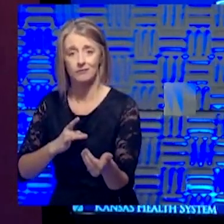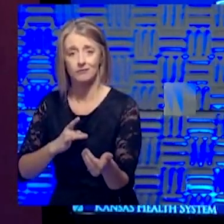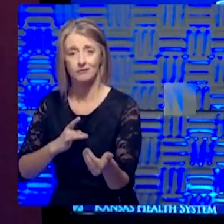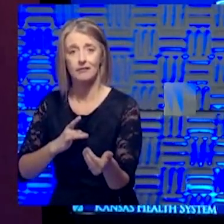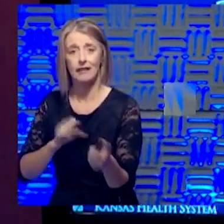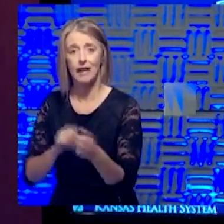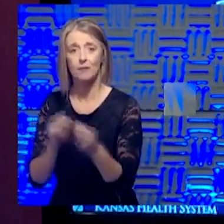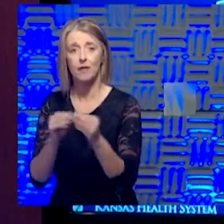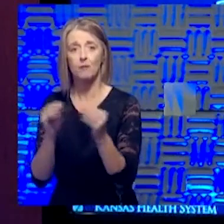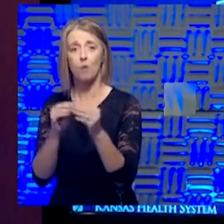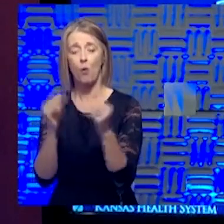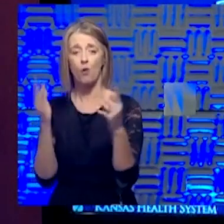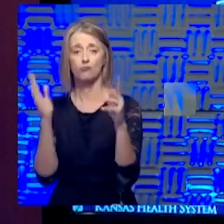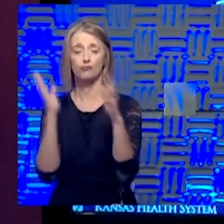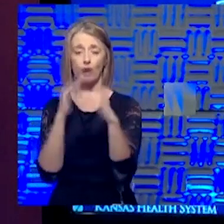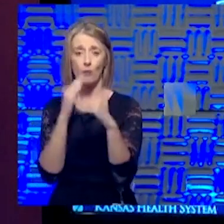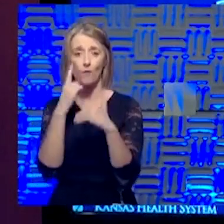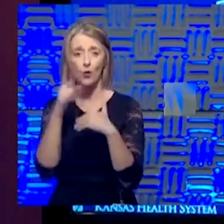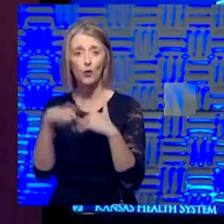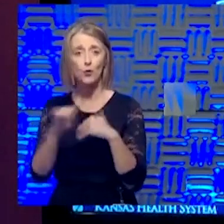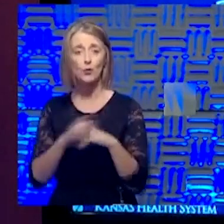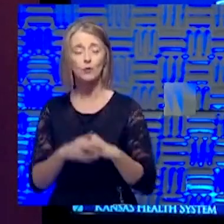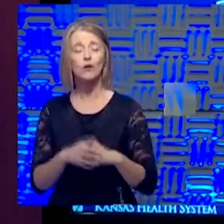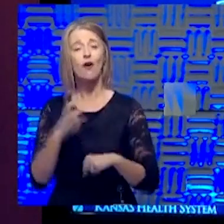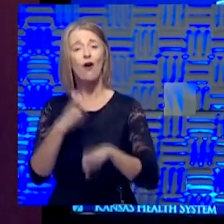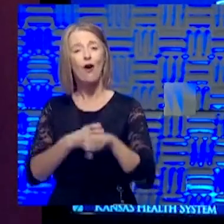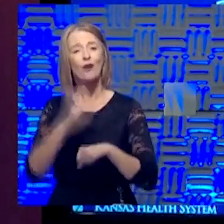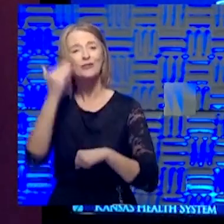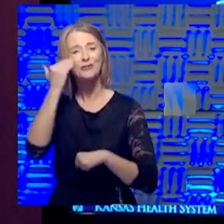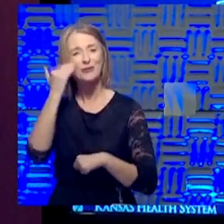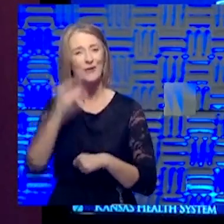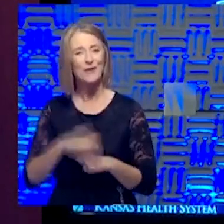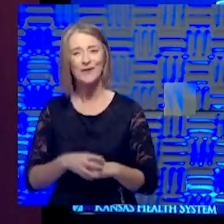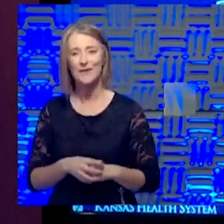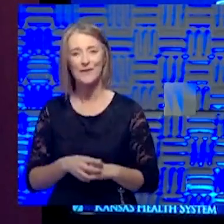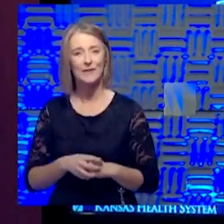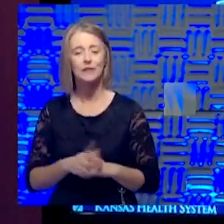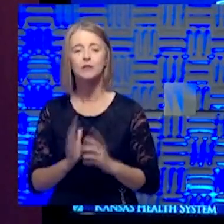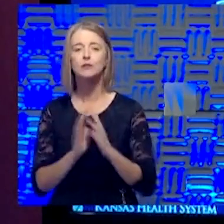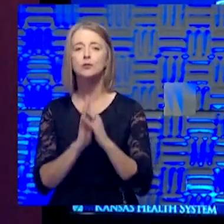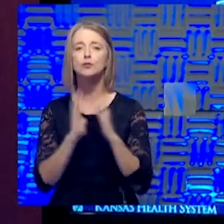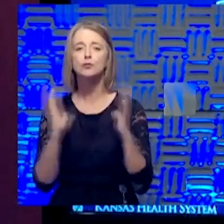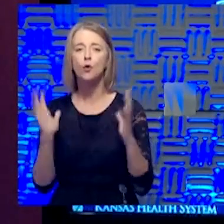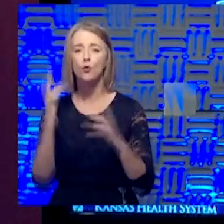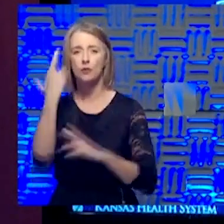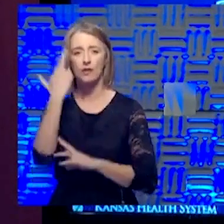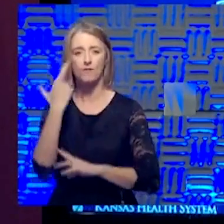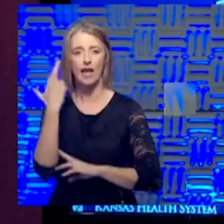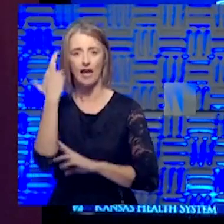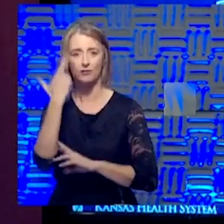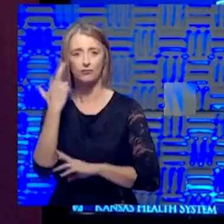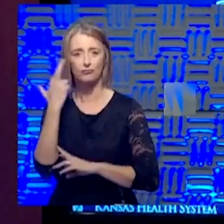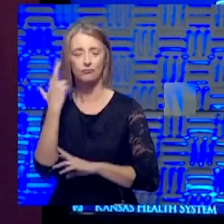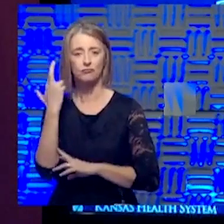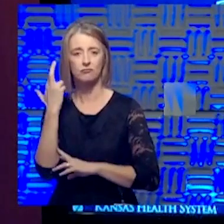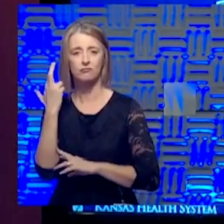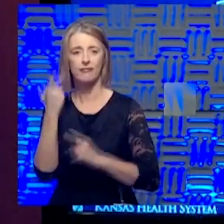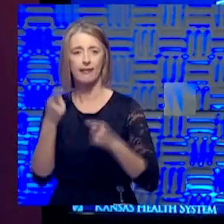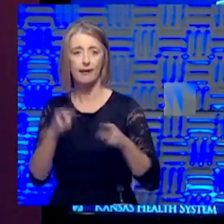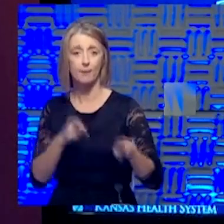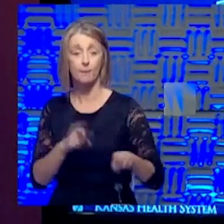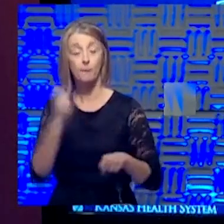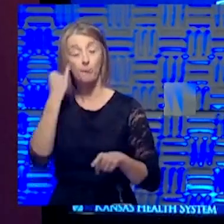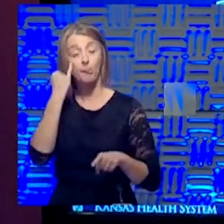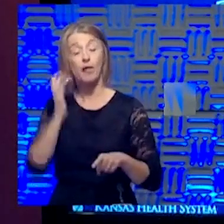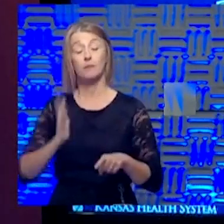and trouble to you. And really, it's hard to know, because there's so many factors that blend in. For example, if you've